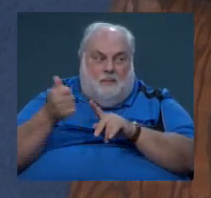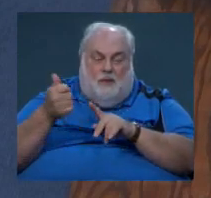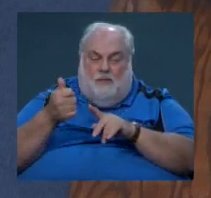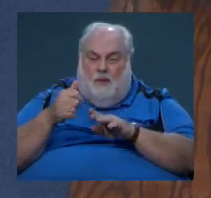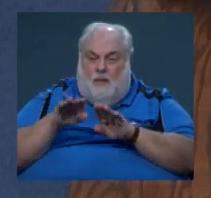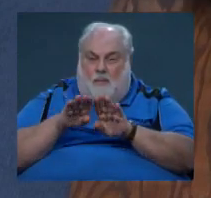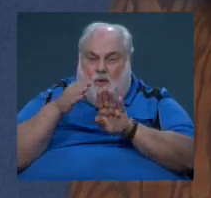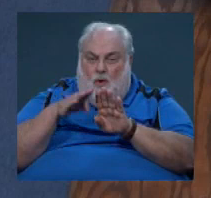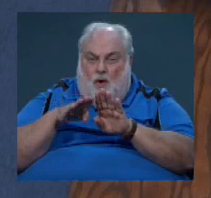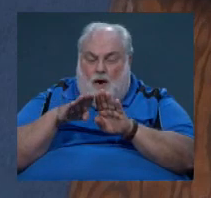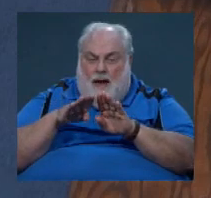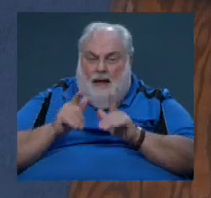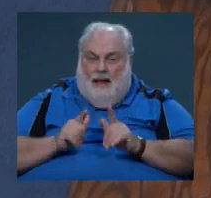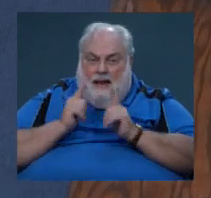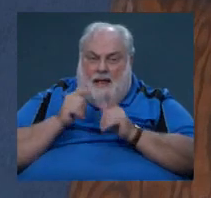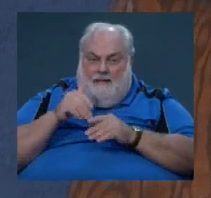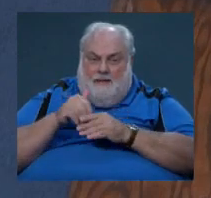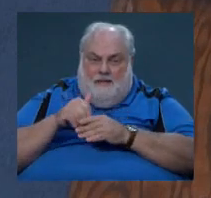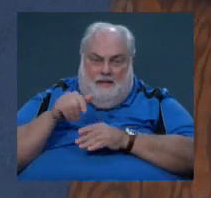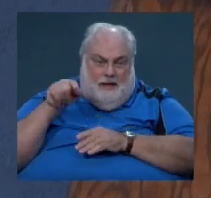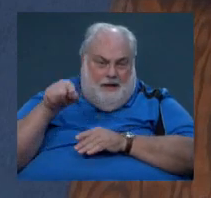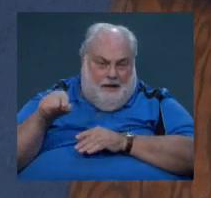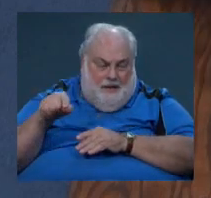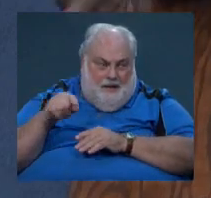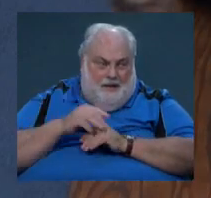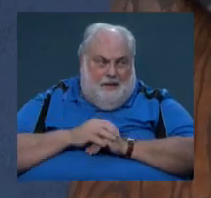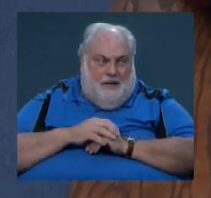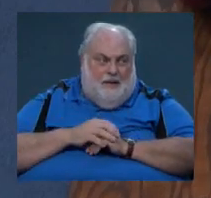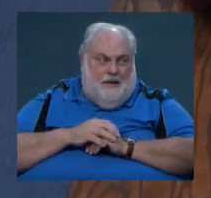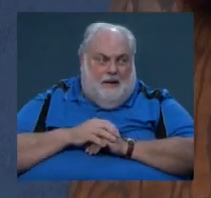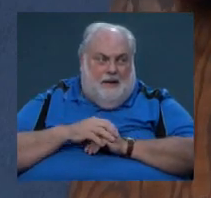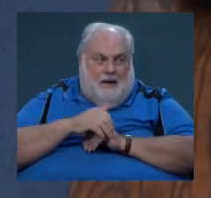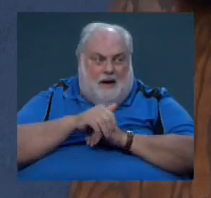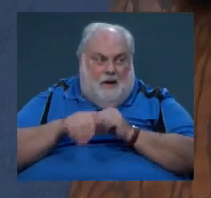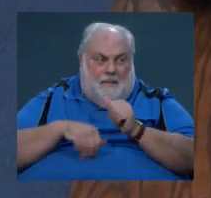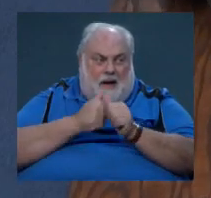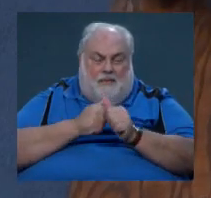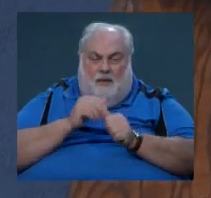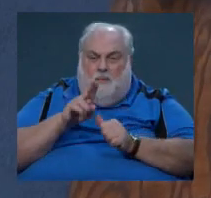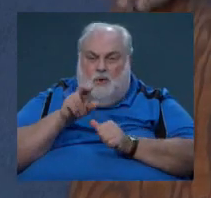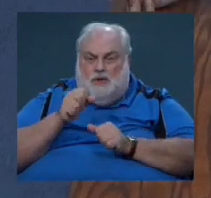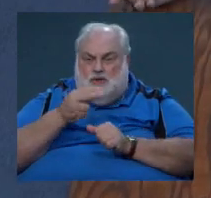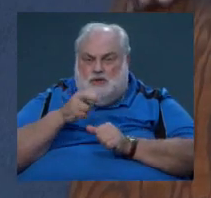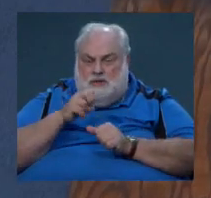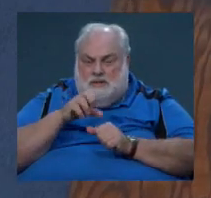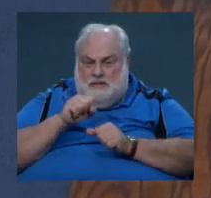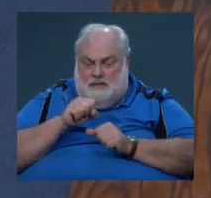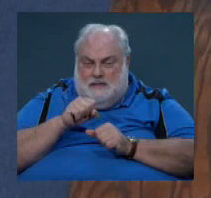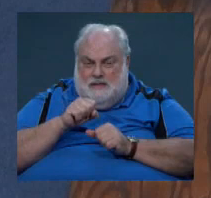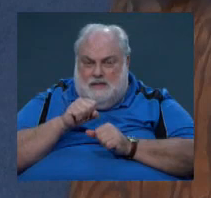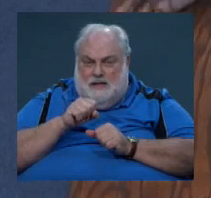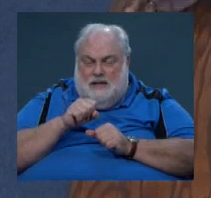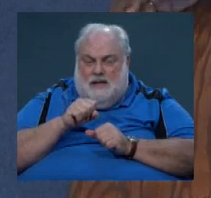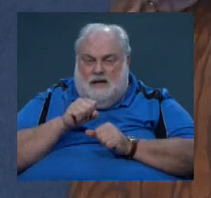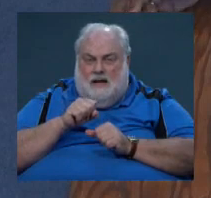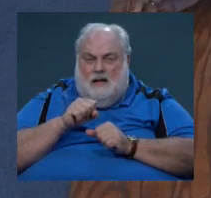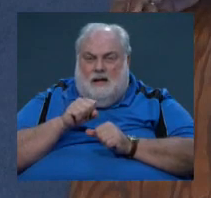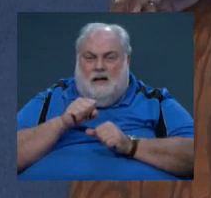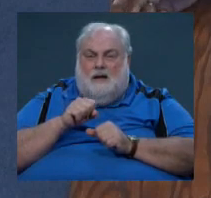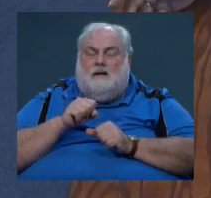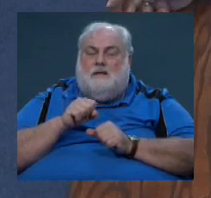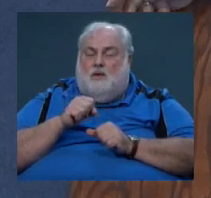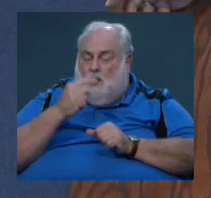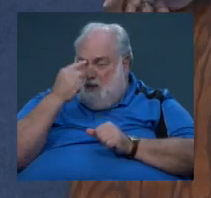boards off and live up in there and go behind the bushes and do it. So